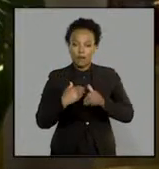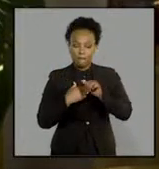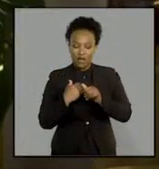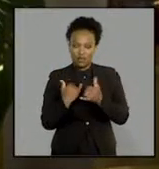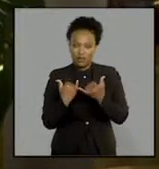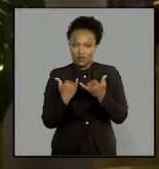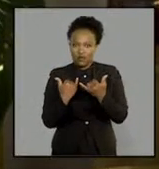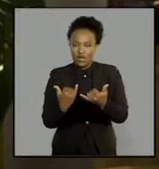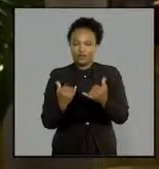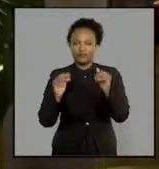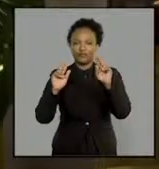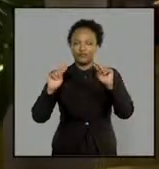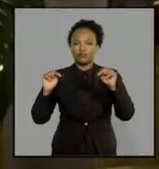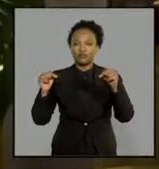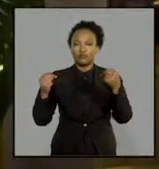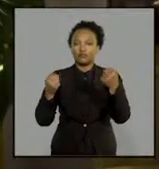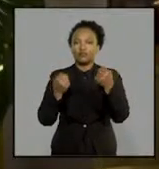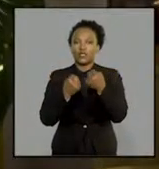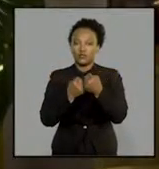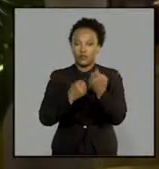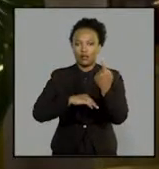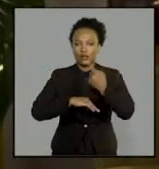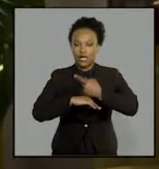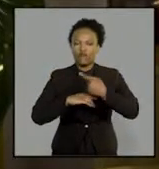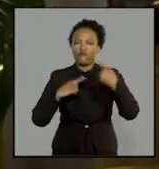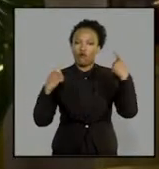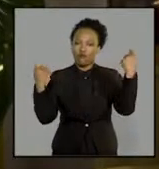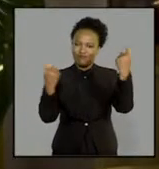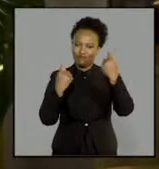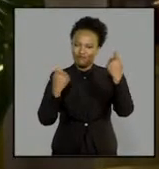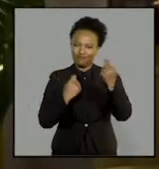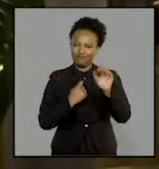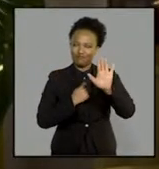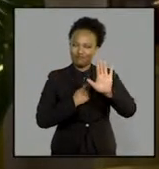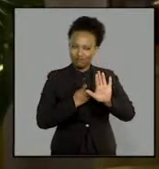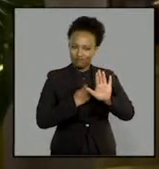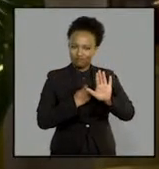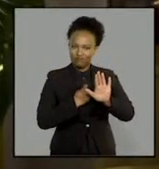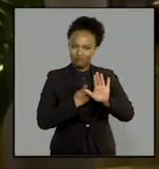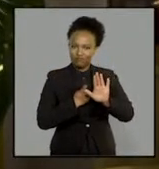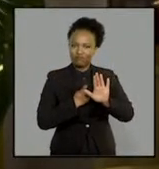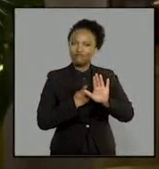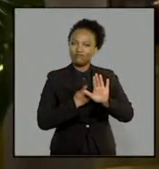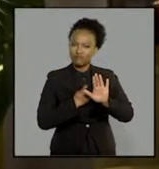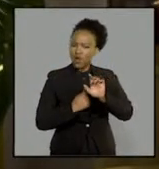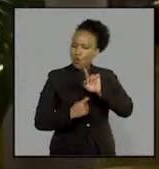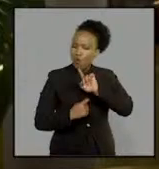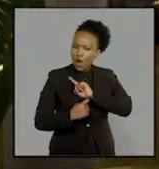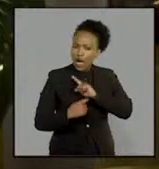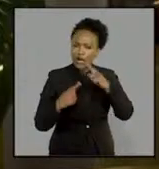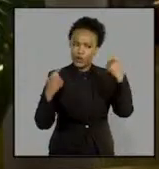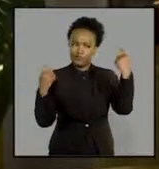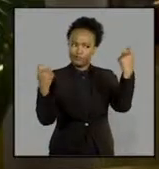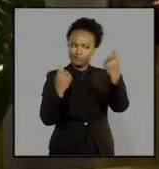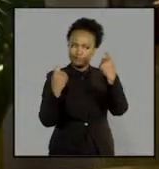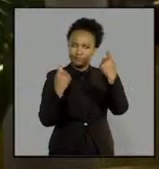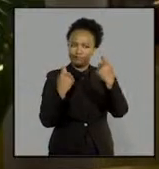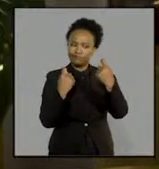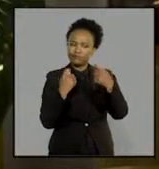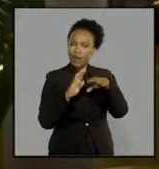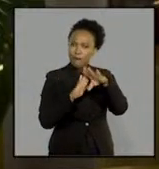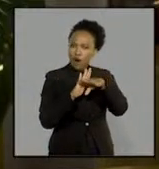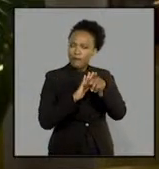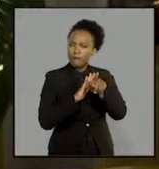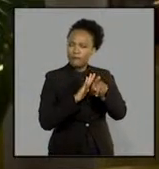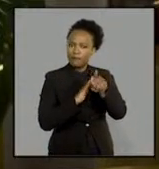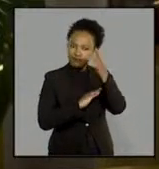Month, leading to this national day of celebration today. In terms of the rationale for our